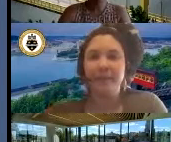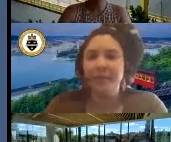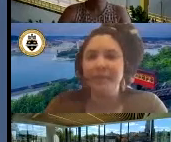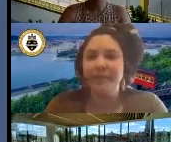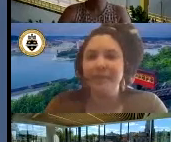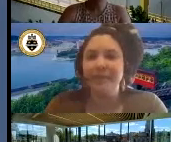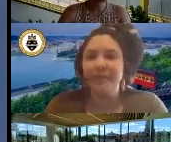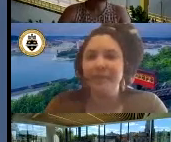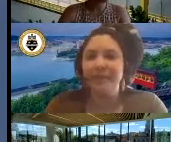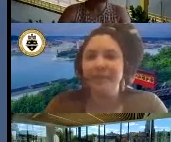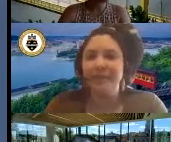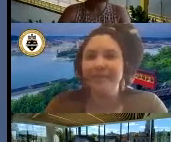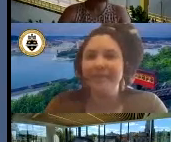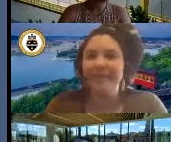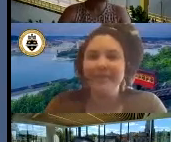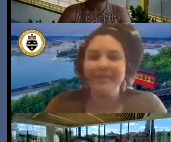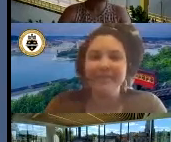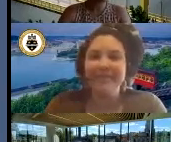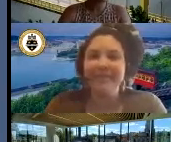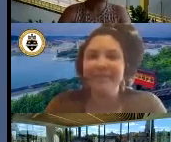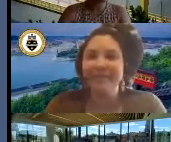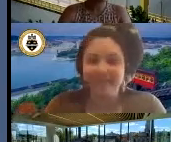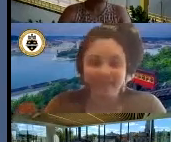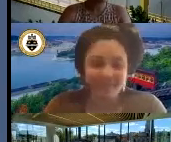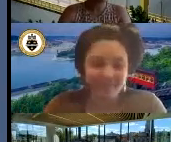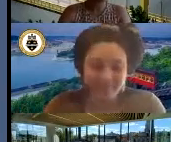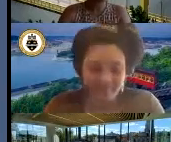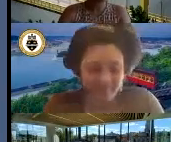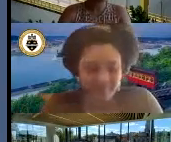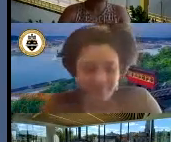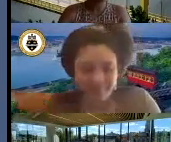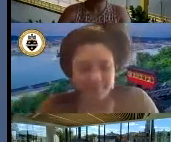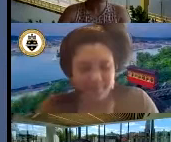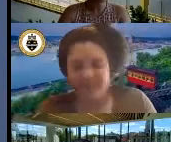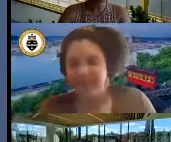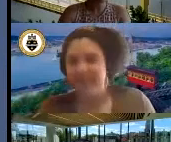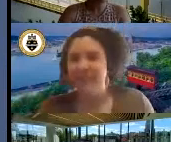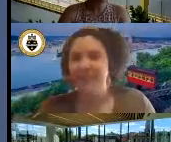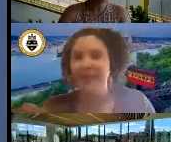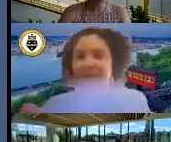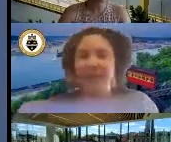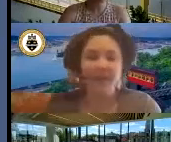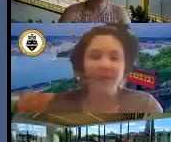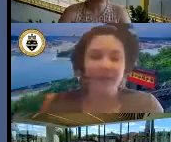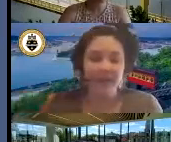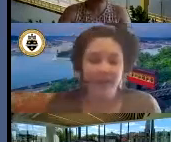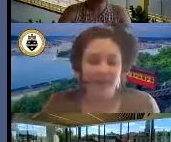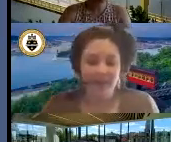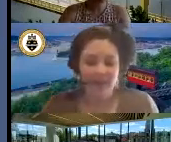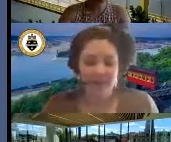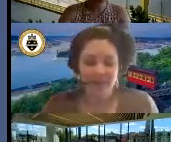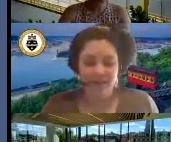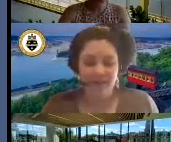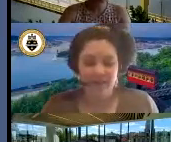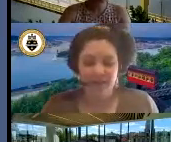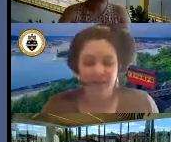you need to ask questions, you can use the chat or raise your hand. We have closed captions available. And just a